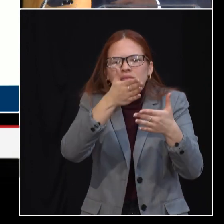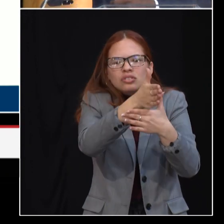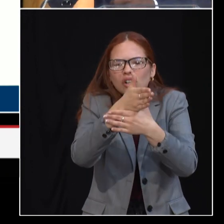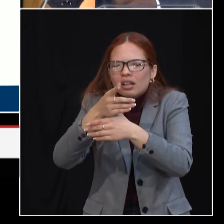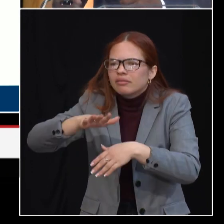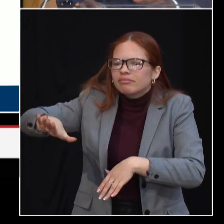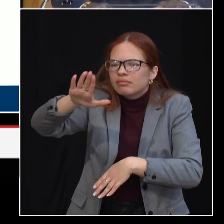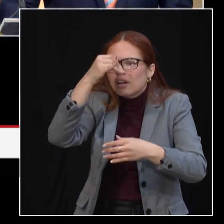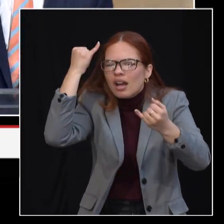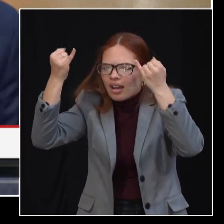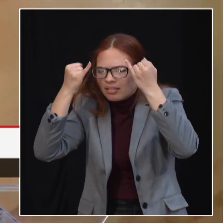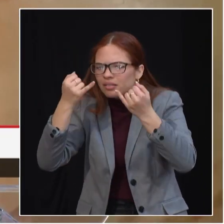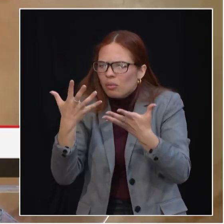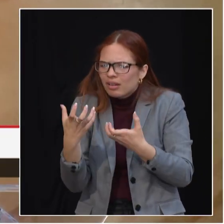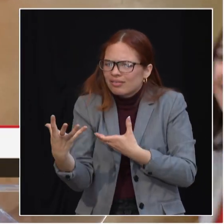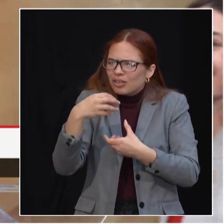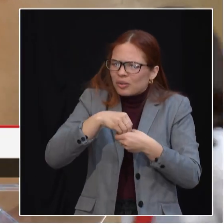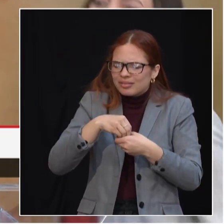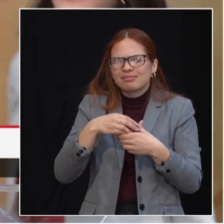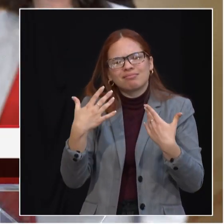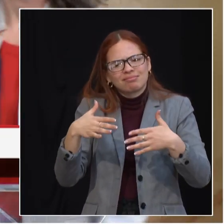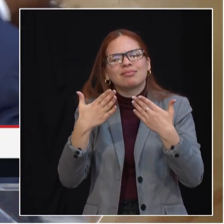partner. Thank you.